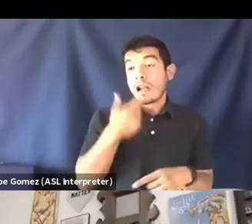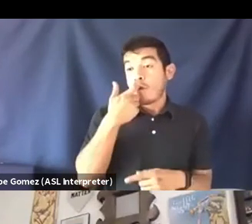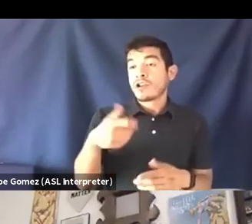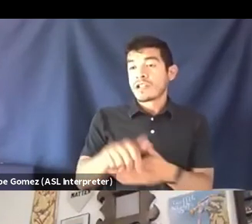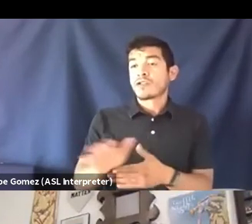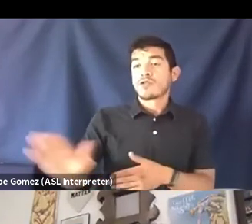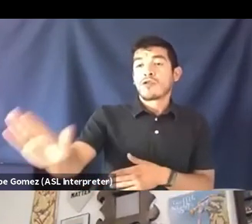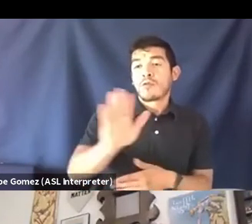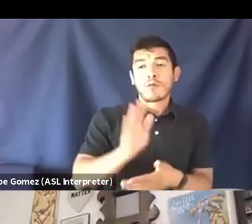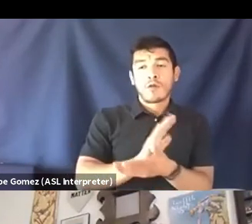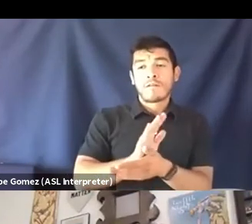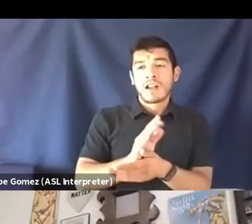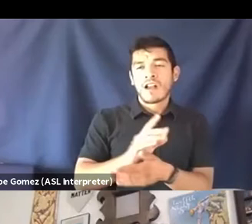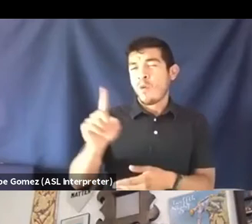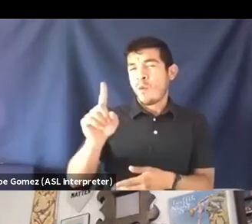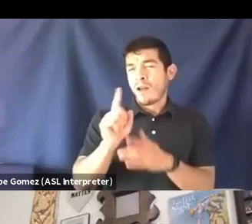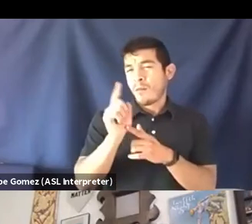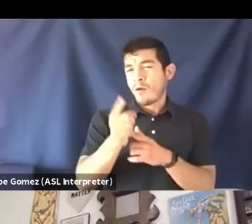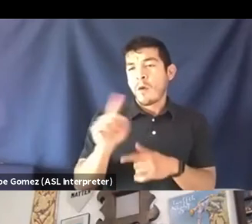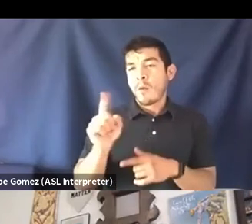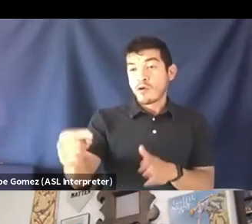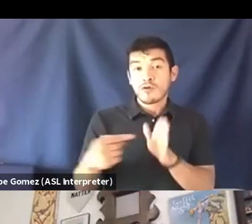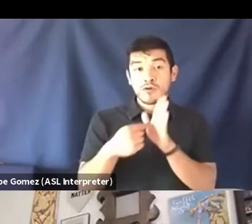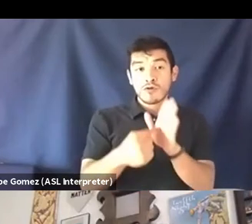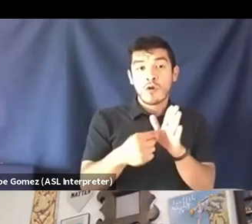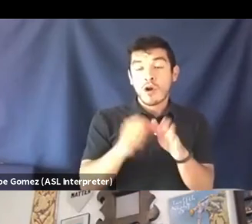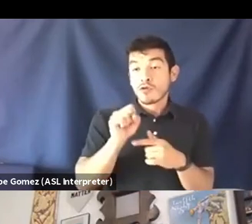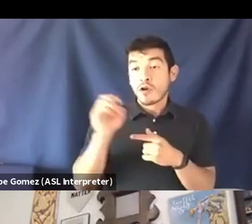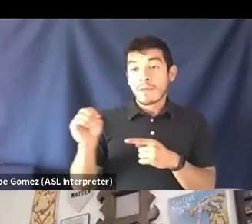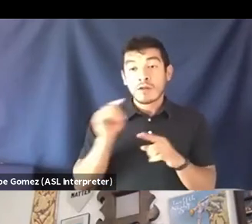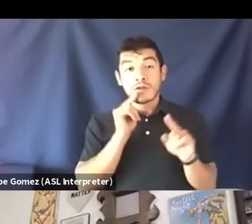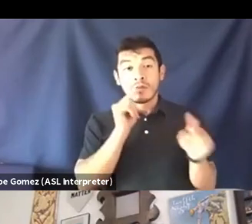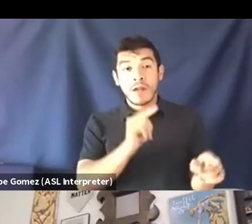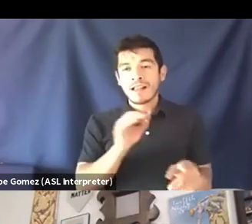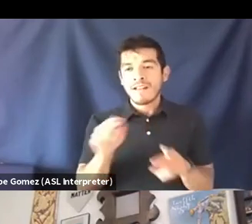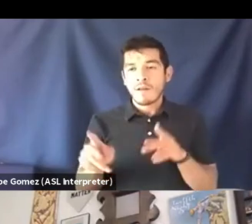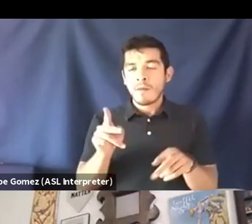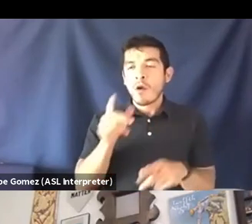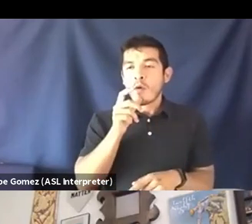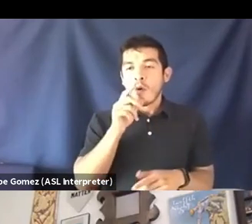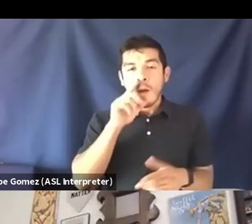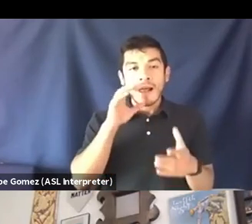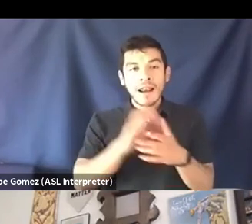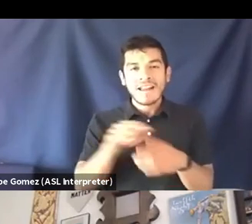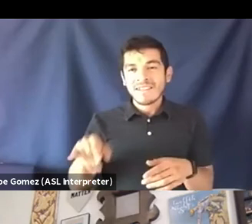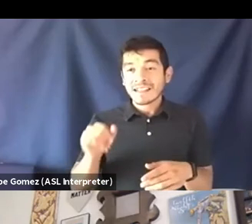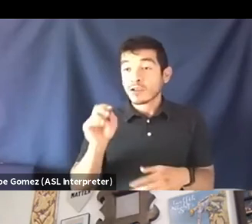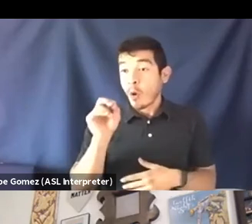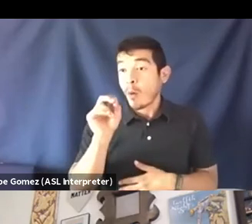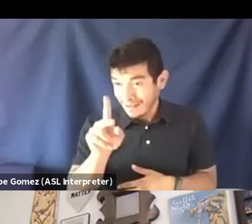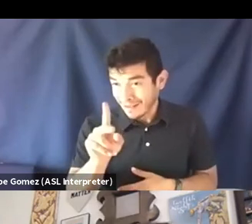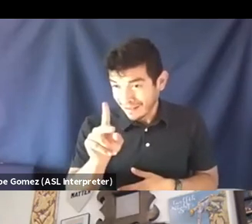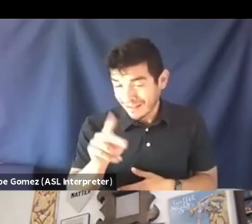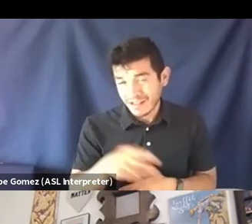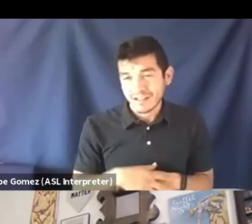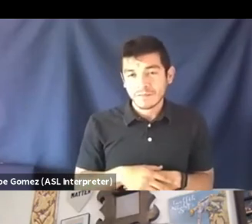a horrifying moment where you're showing the social media responses of people who believe this is acceptable. Why is it